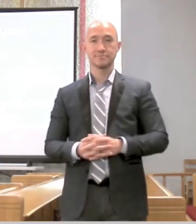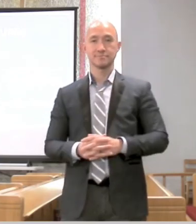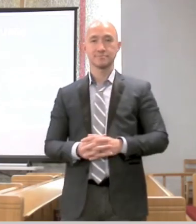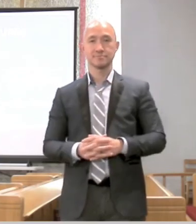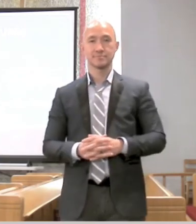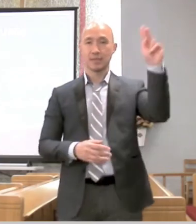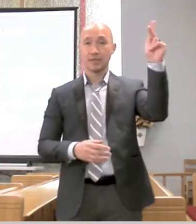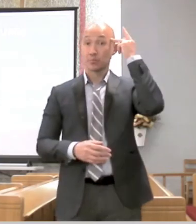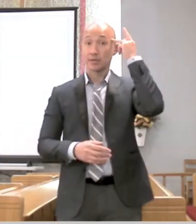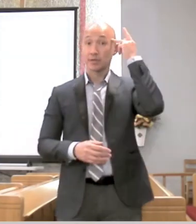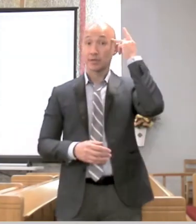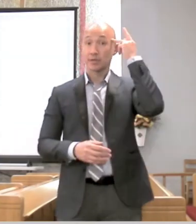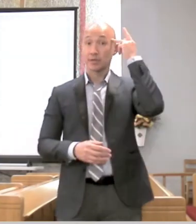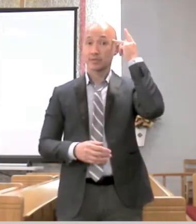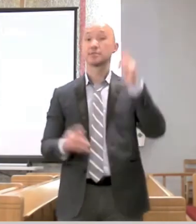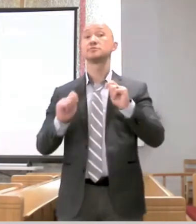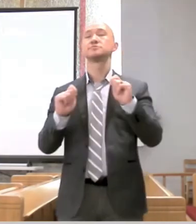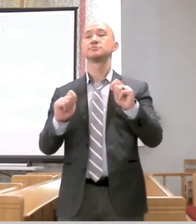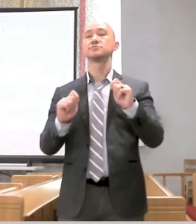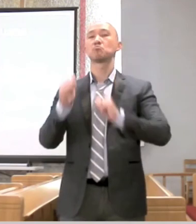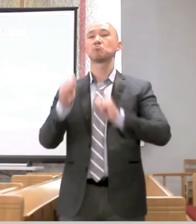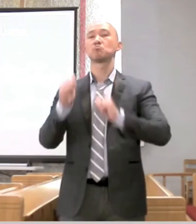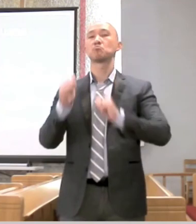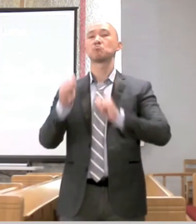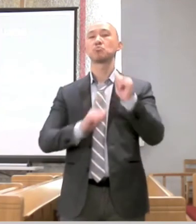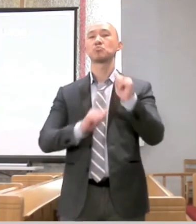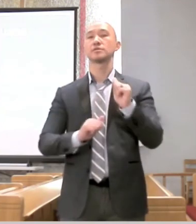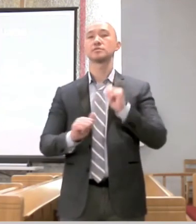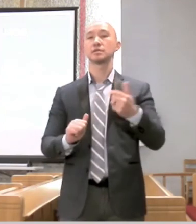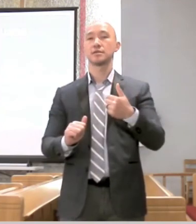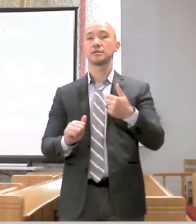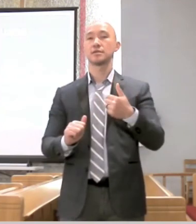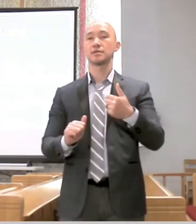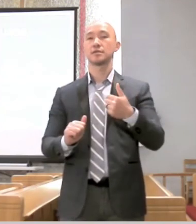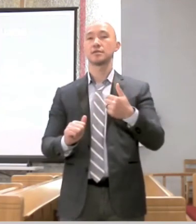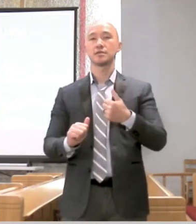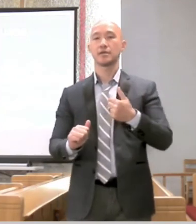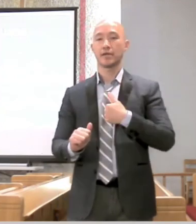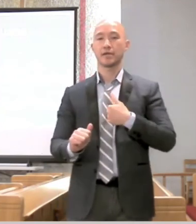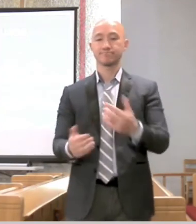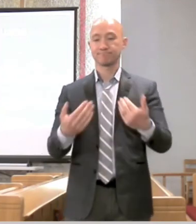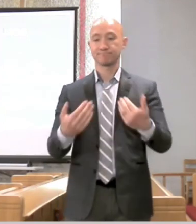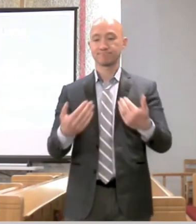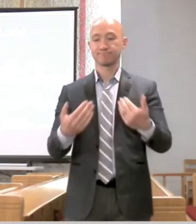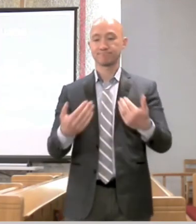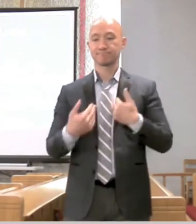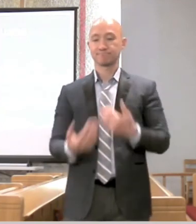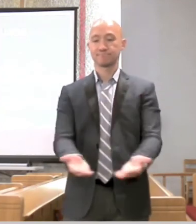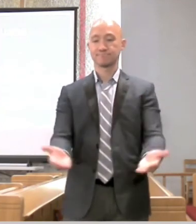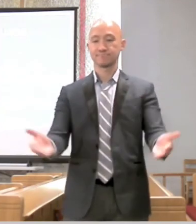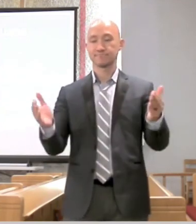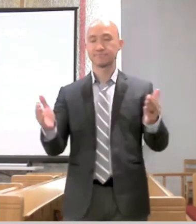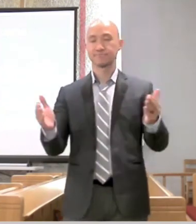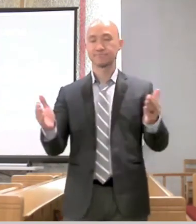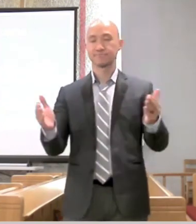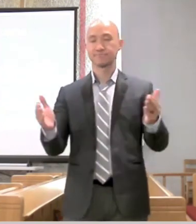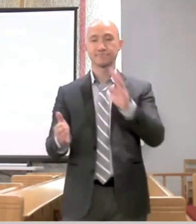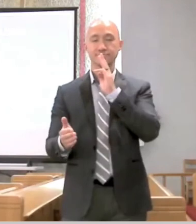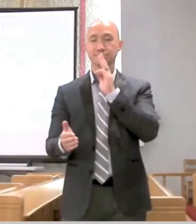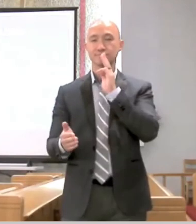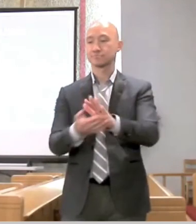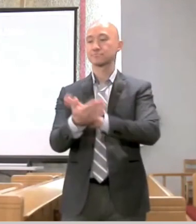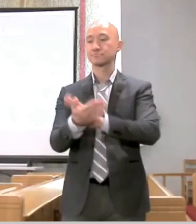away from his guilt by making this show, hey, I'm washing my hands. It's not on me, it's on you. Well, guess what? That didn't work